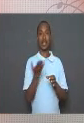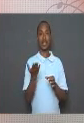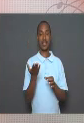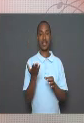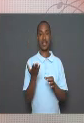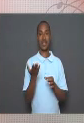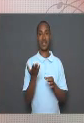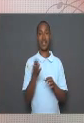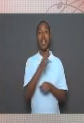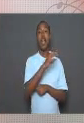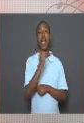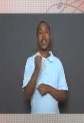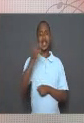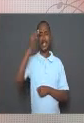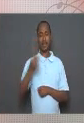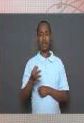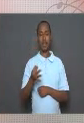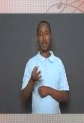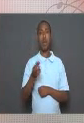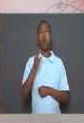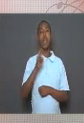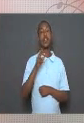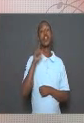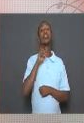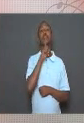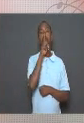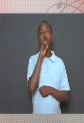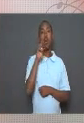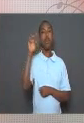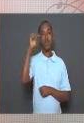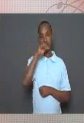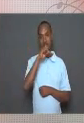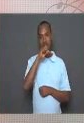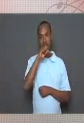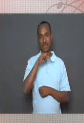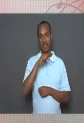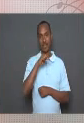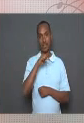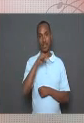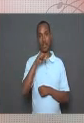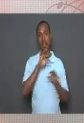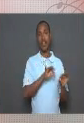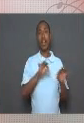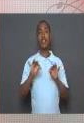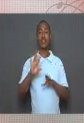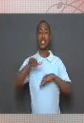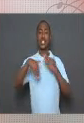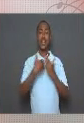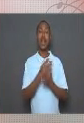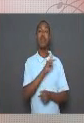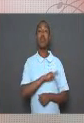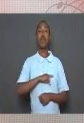appears and determine whether it is true or false in regards to the